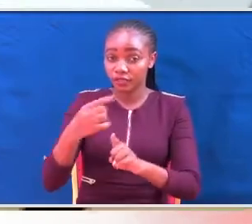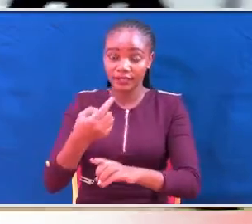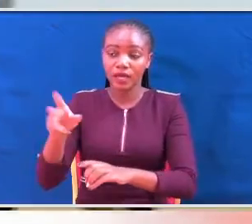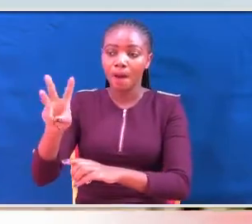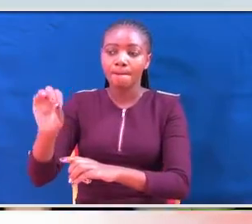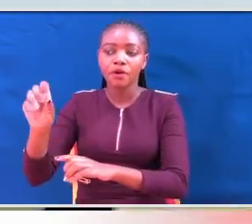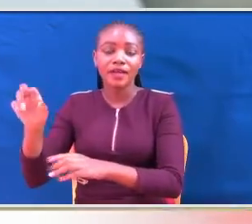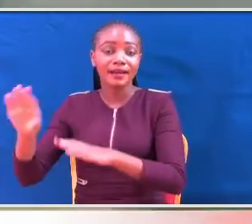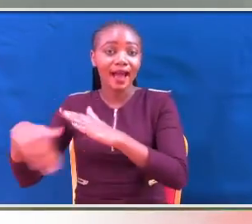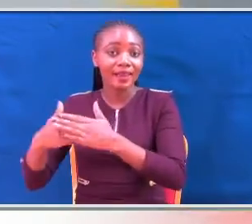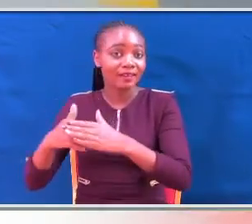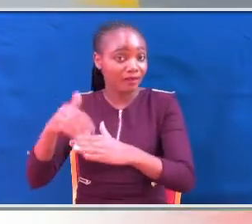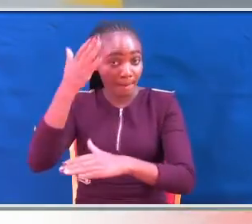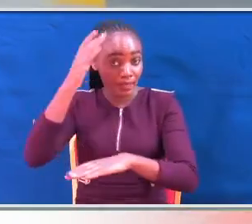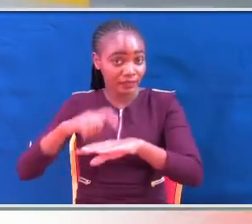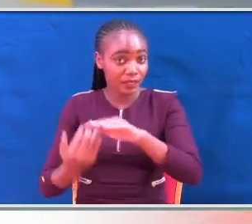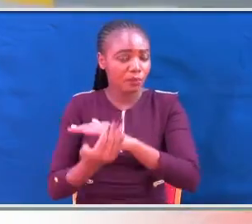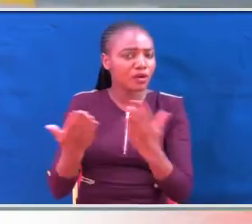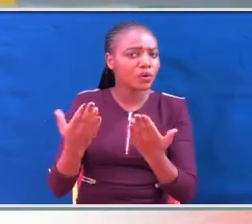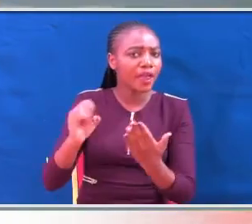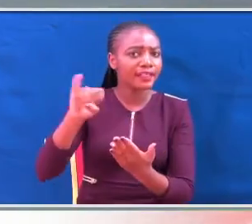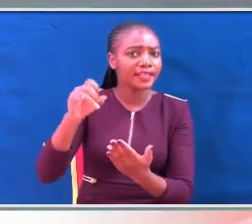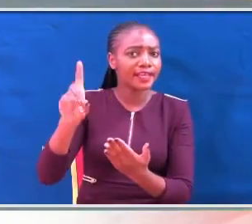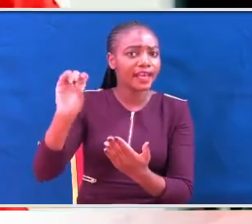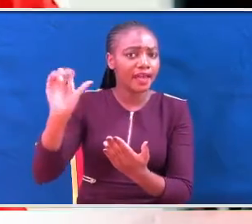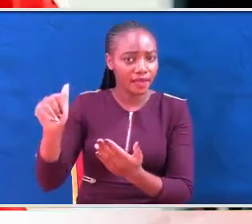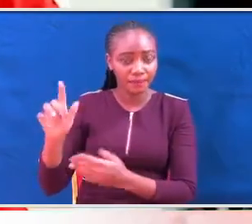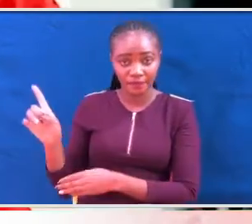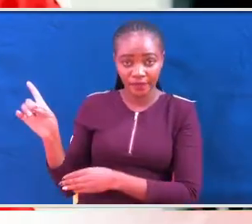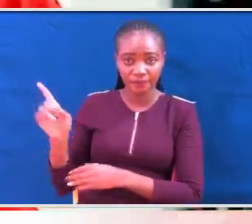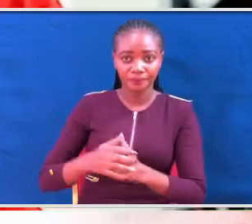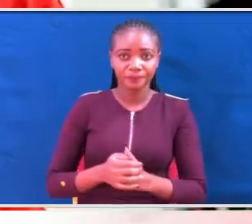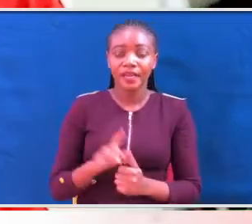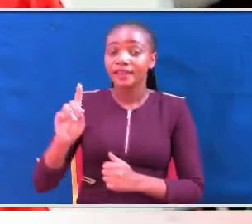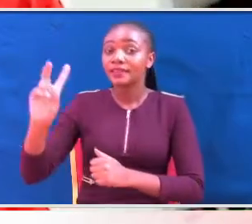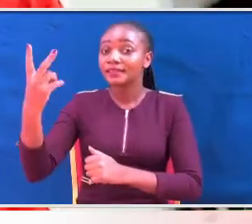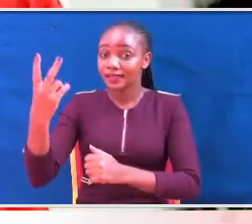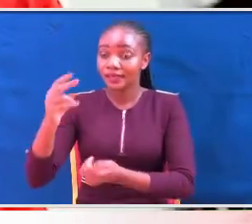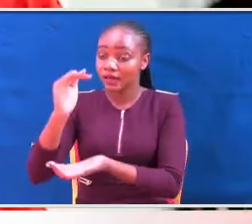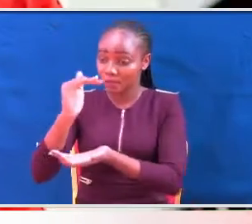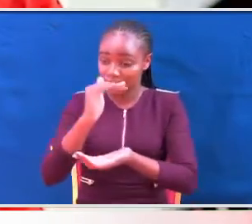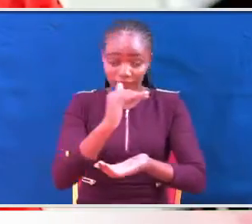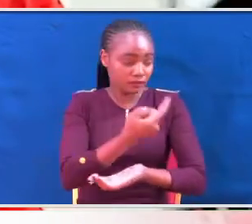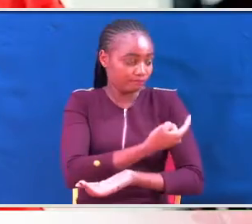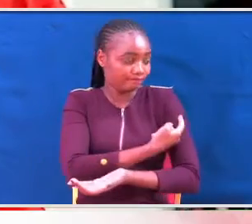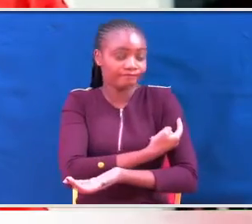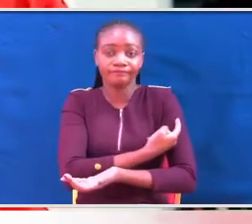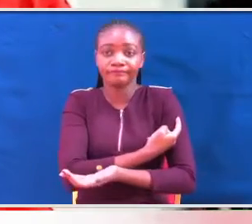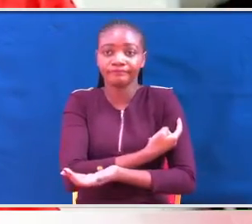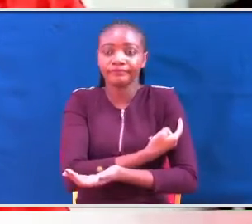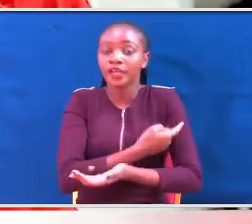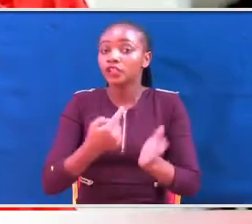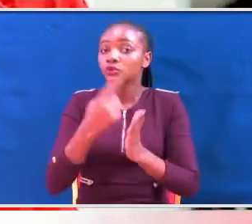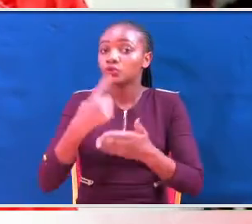vaccine arrived Monday morning at the Jomo Kenyatta International Airport. This second batch now completes